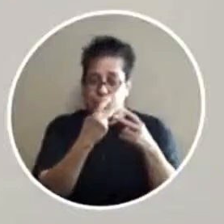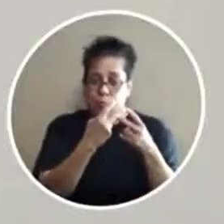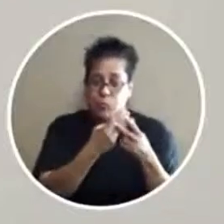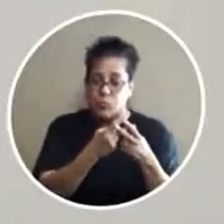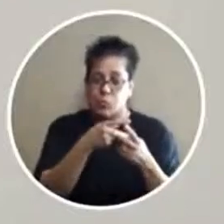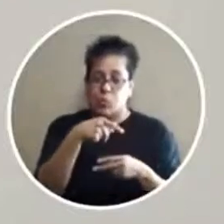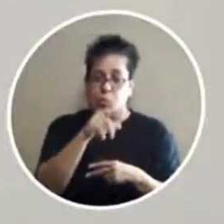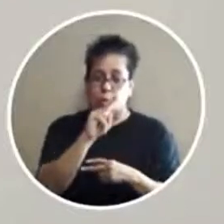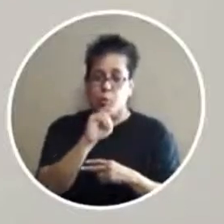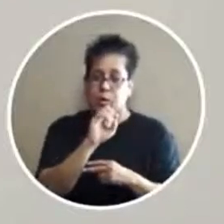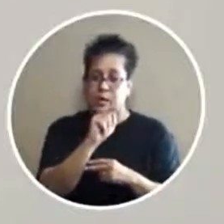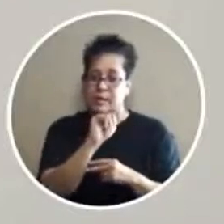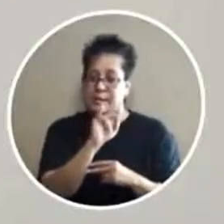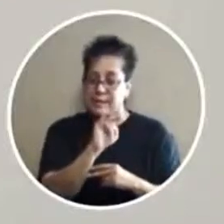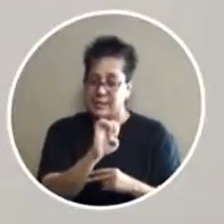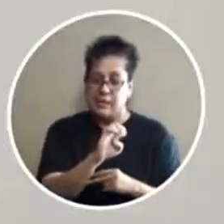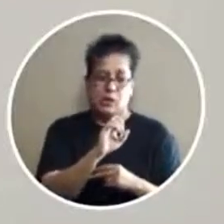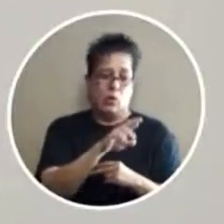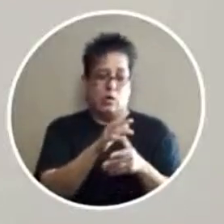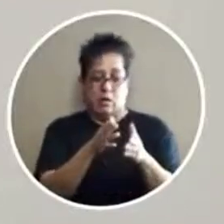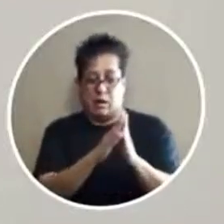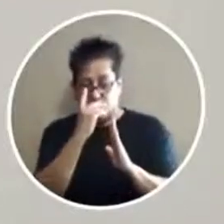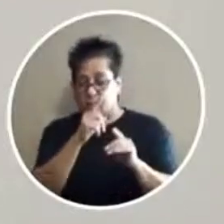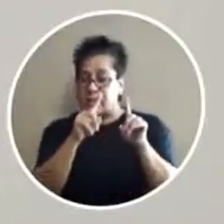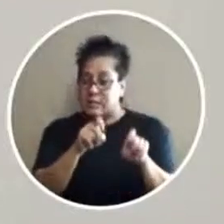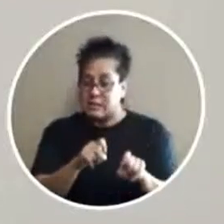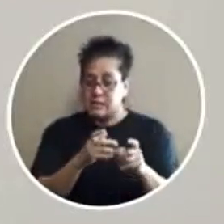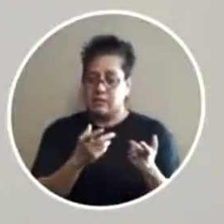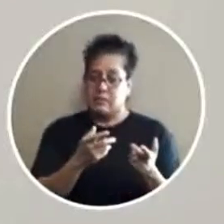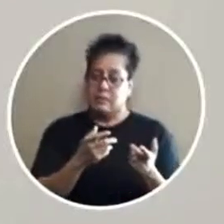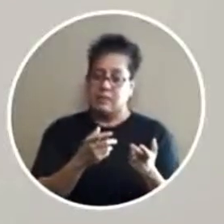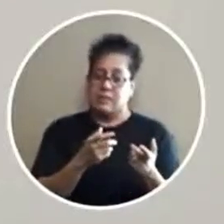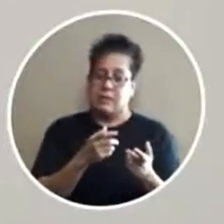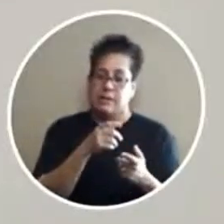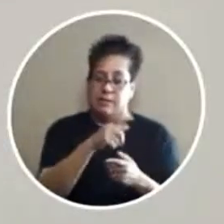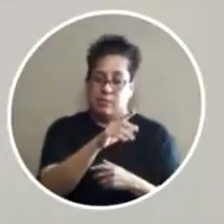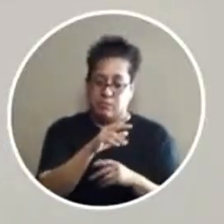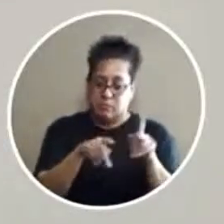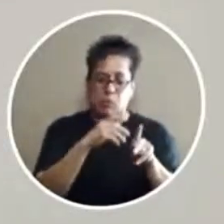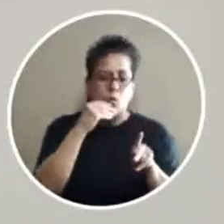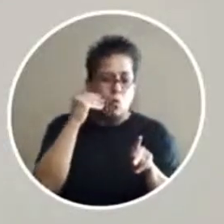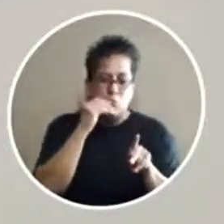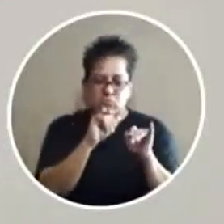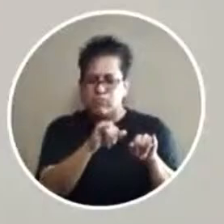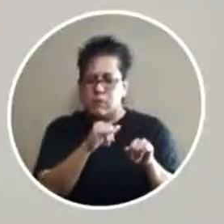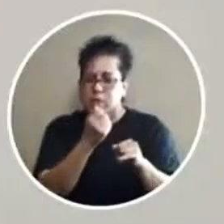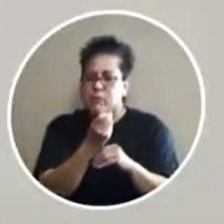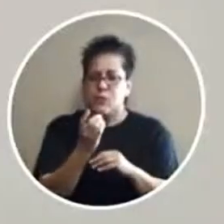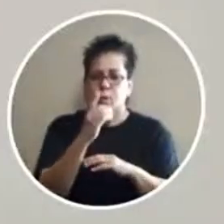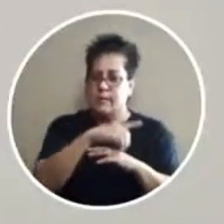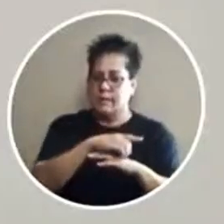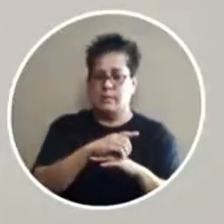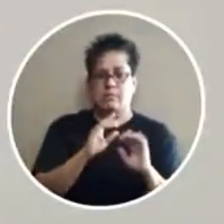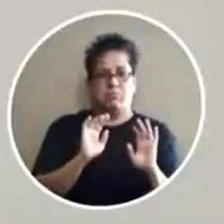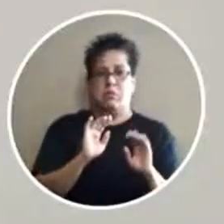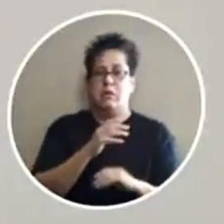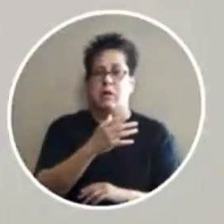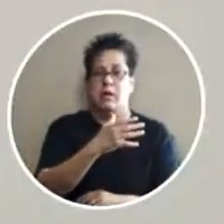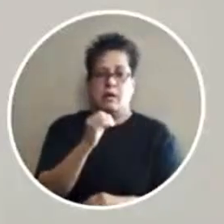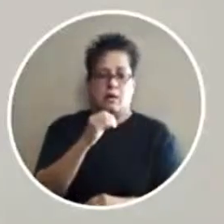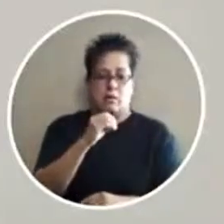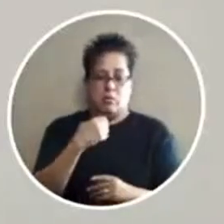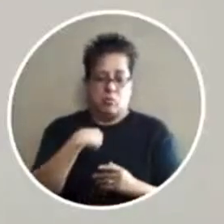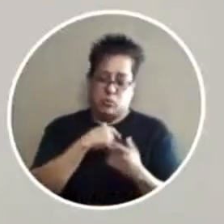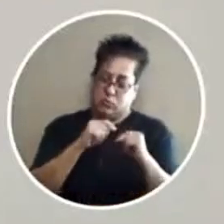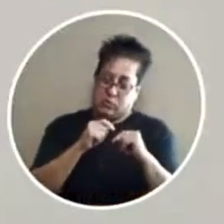perhaps asked to be tested, to put people at home for a few days so that we can